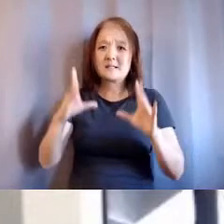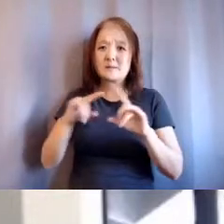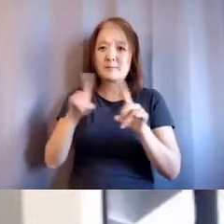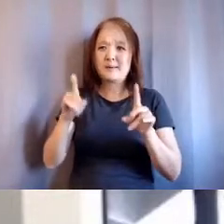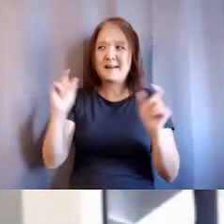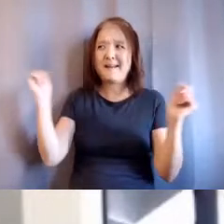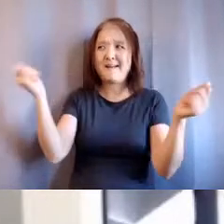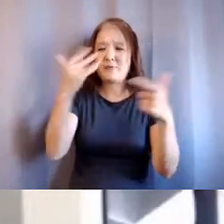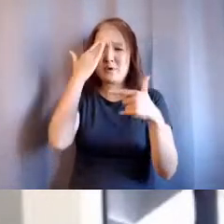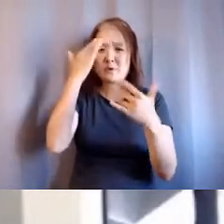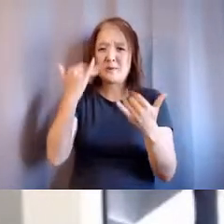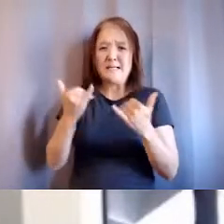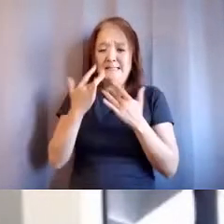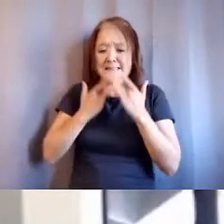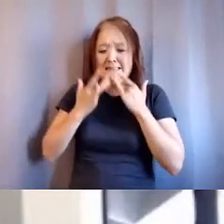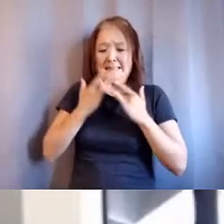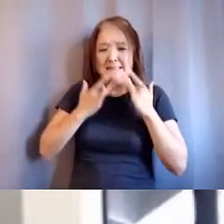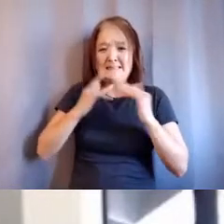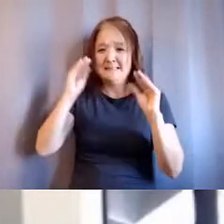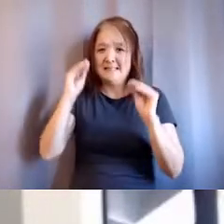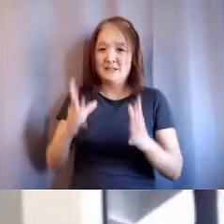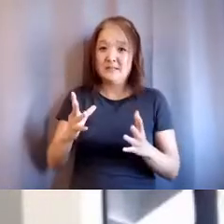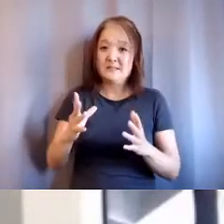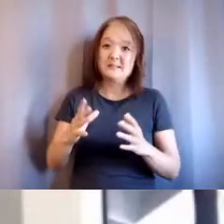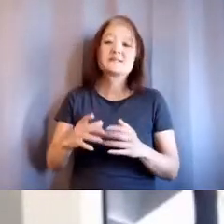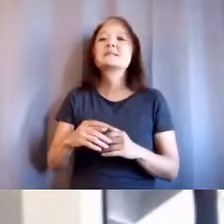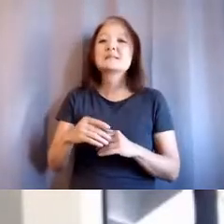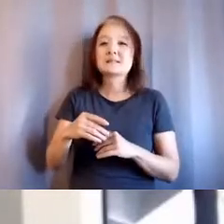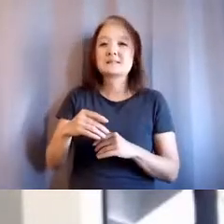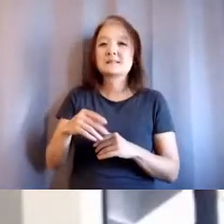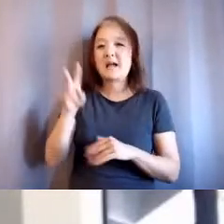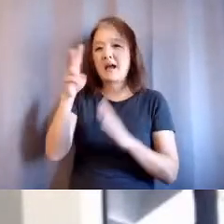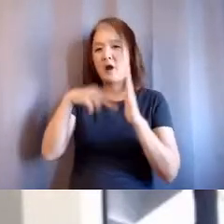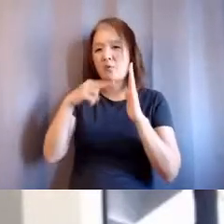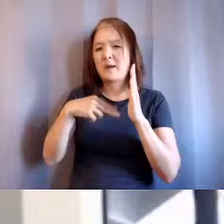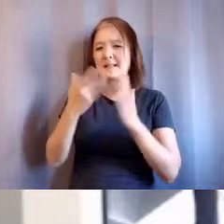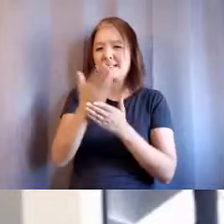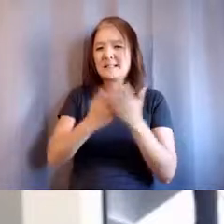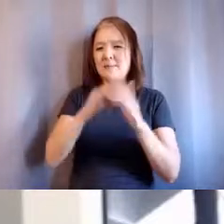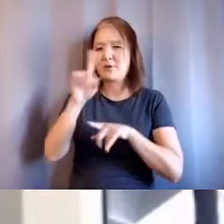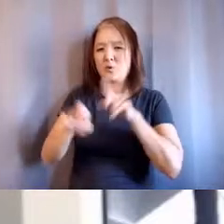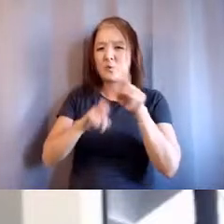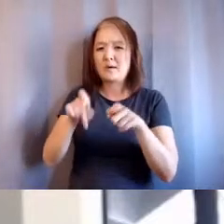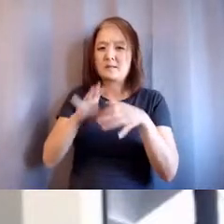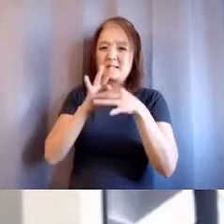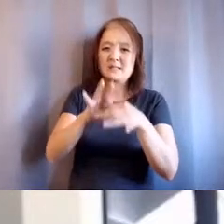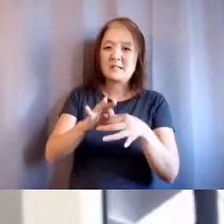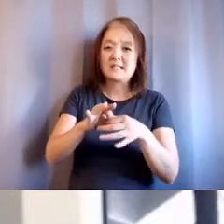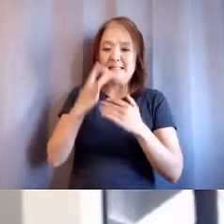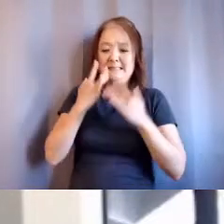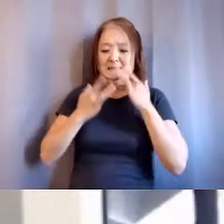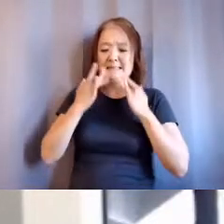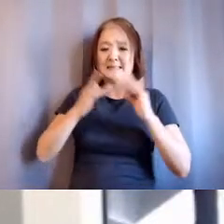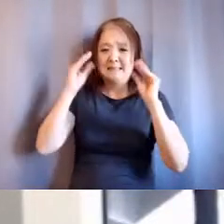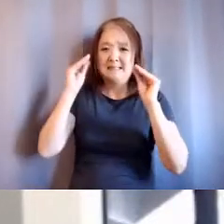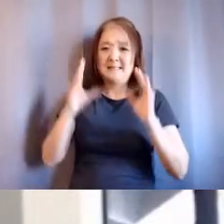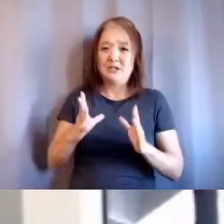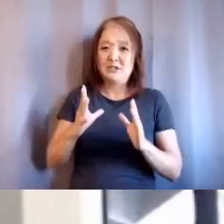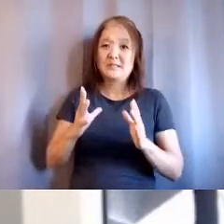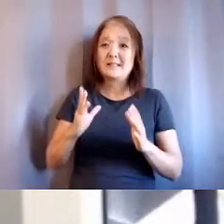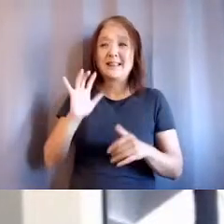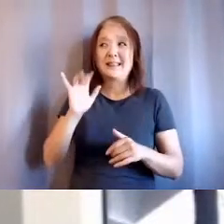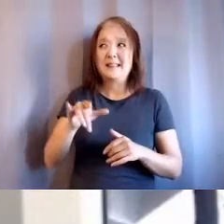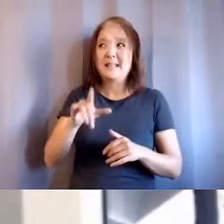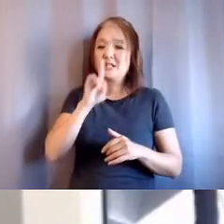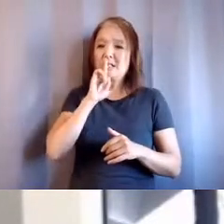shortage. And I thought I saw some of the questions dealing with, you know, the shortage of teachers, and that is definitely a concern that we